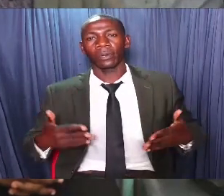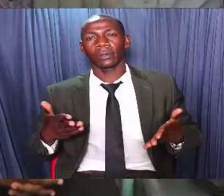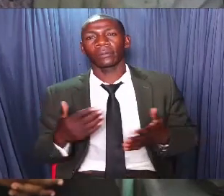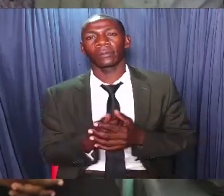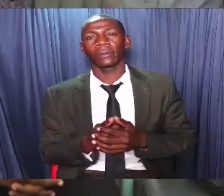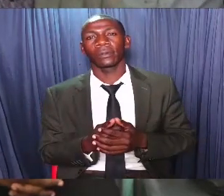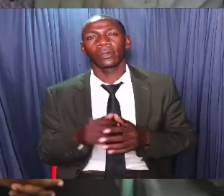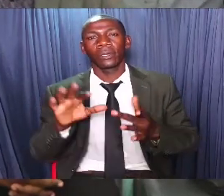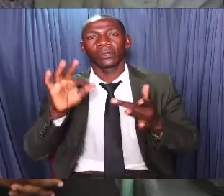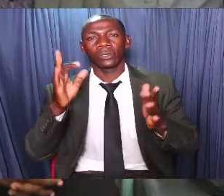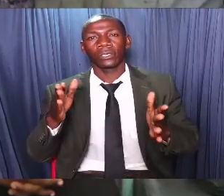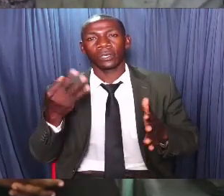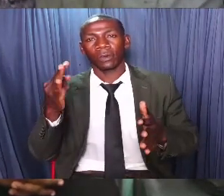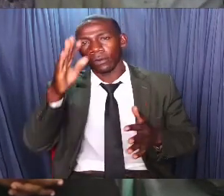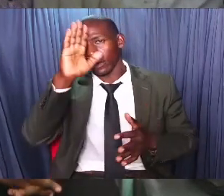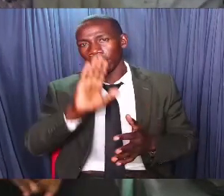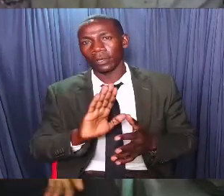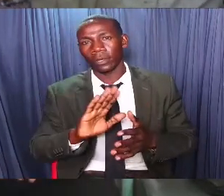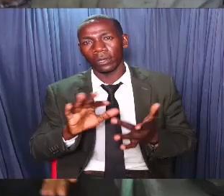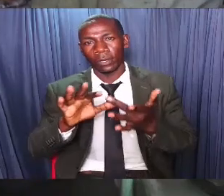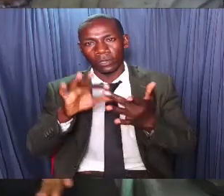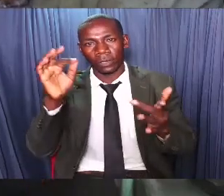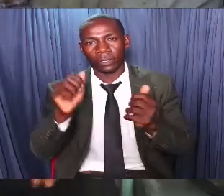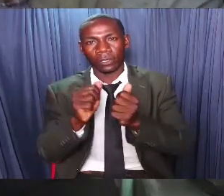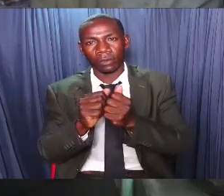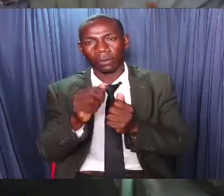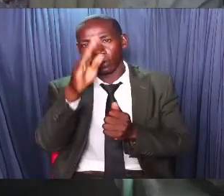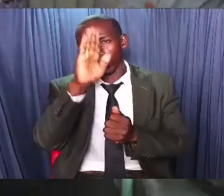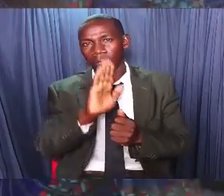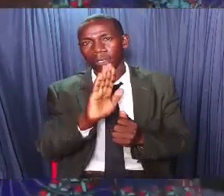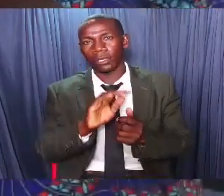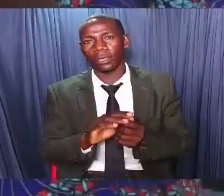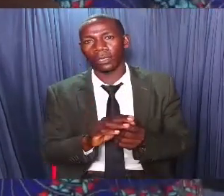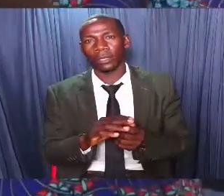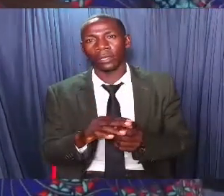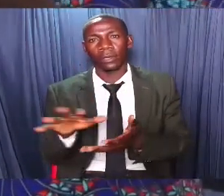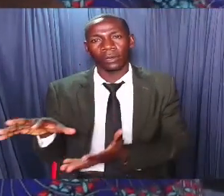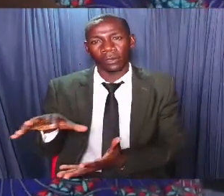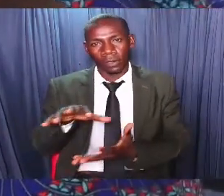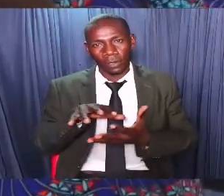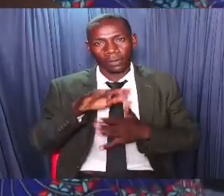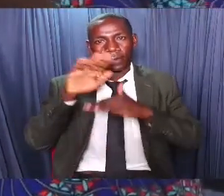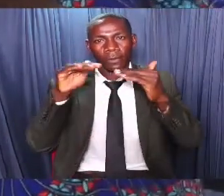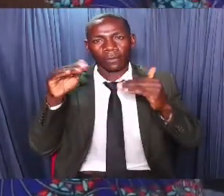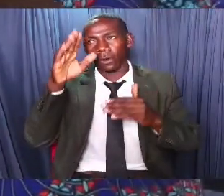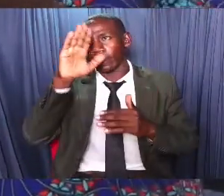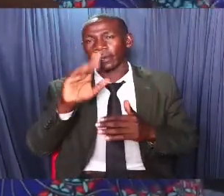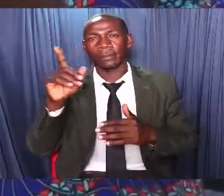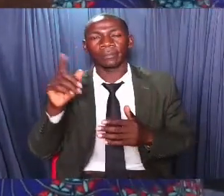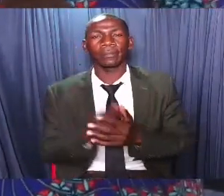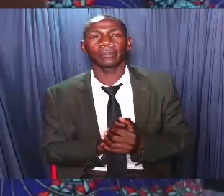indeed. Wateule wa Mungu. The elect of God. Uliochaguliwa na Mungu. Who are chosen by God. Urithi ufalme wa mbinguni. To inherit the kingdom of